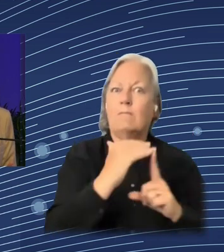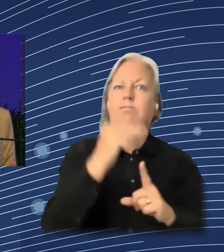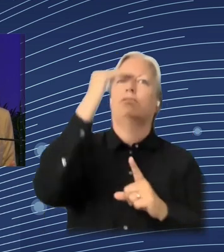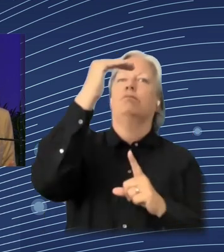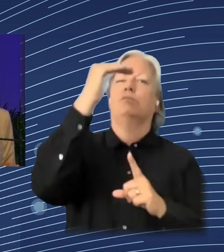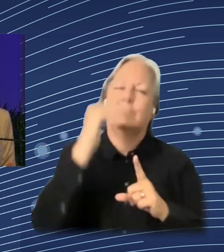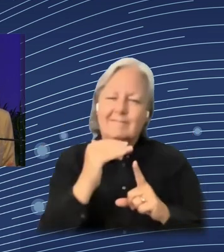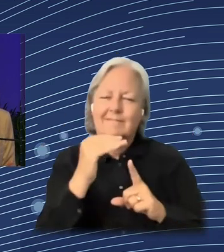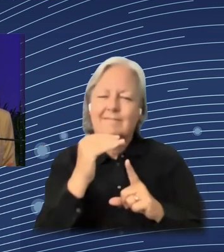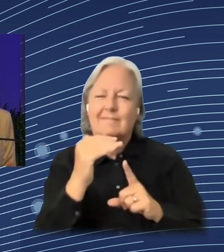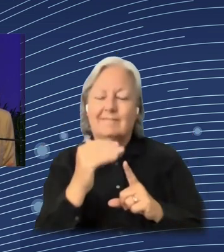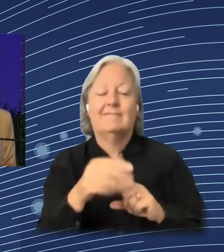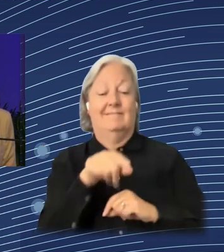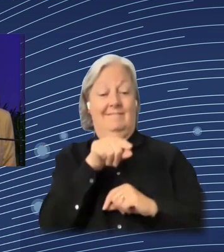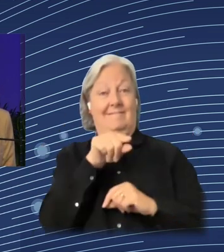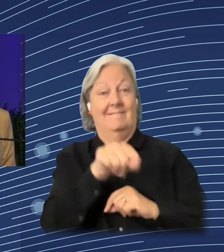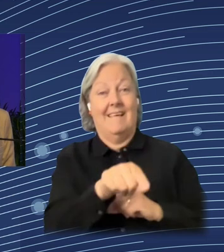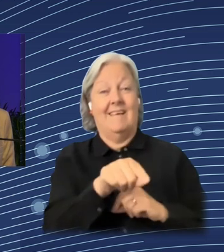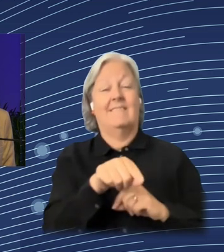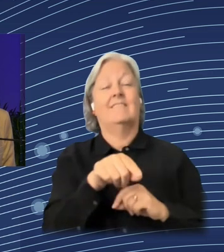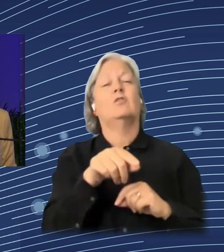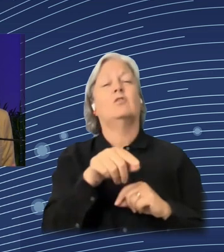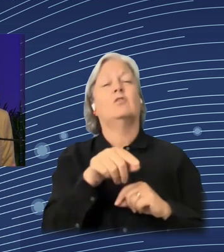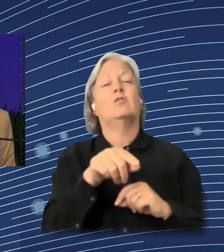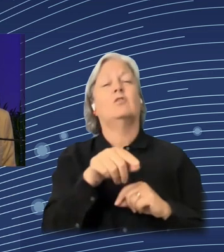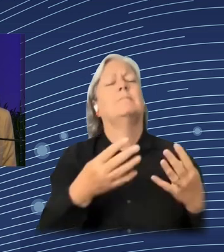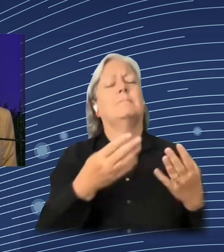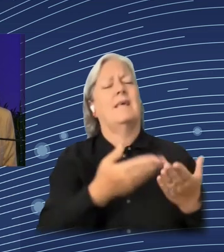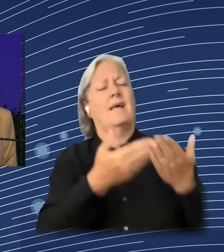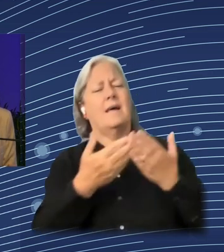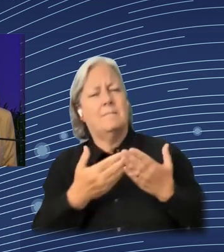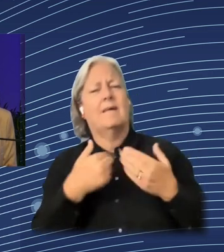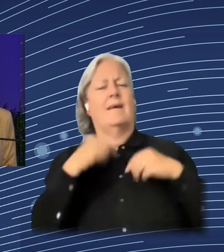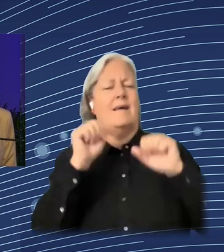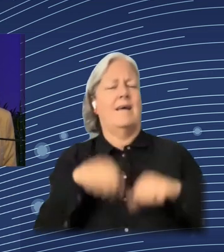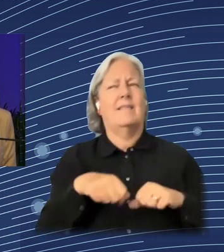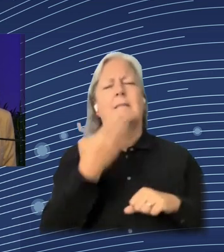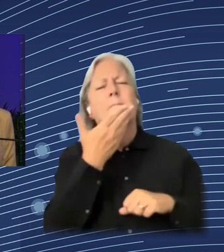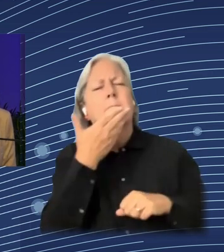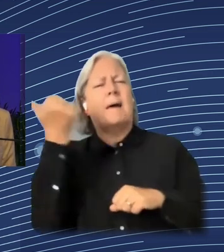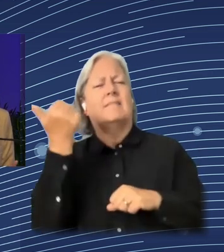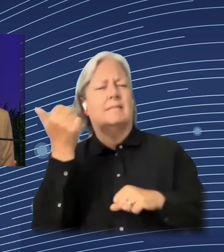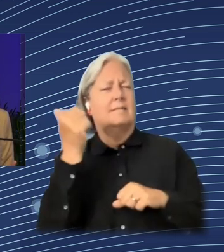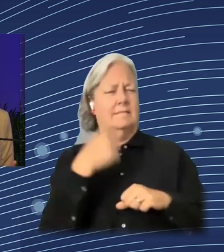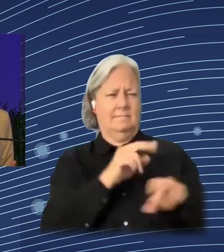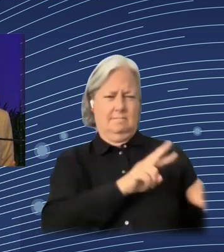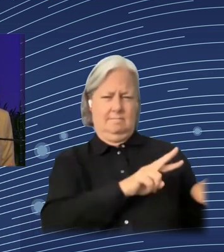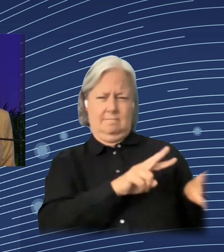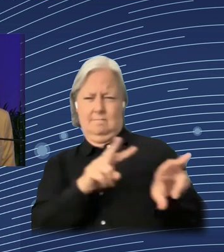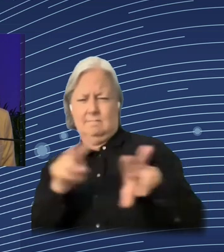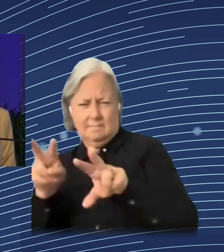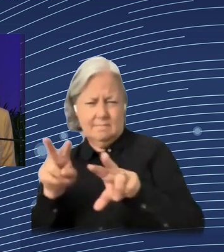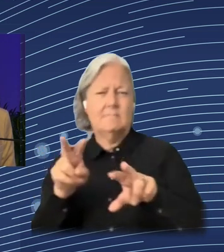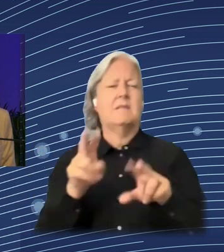that will allow us to have a better organizational work and have benefits in terms